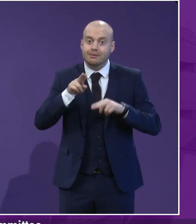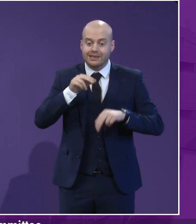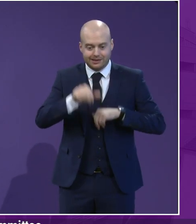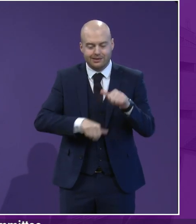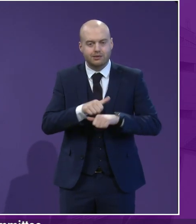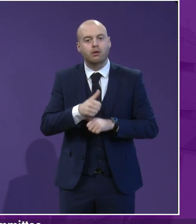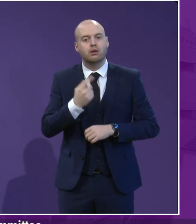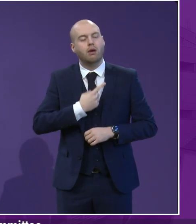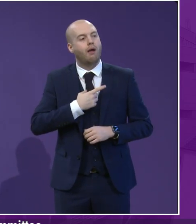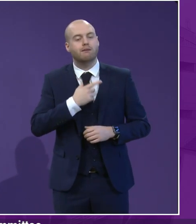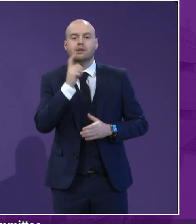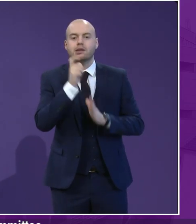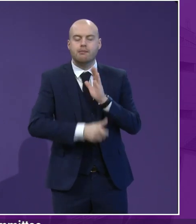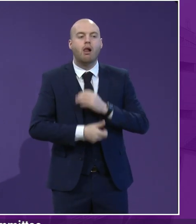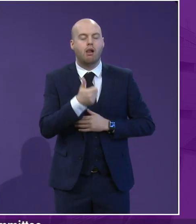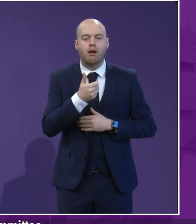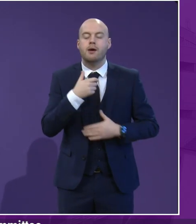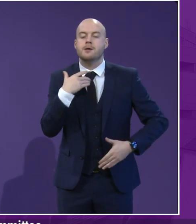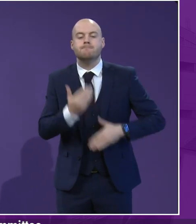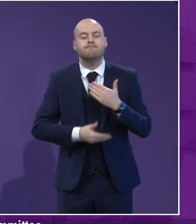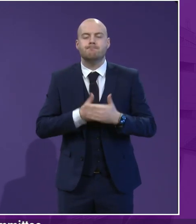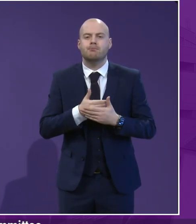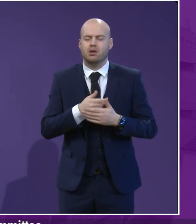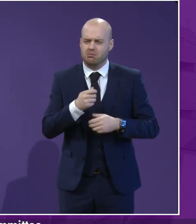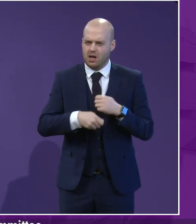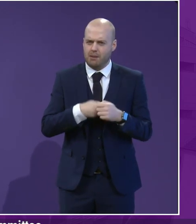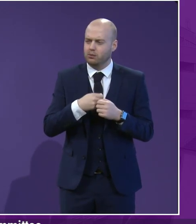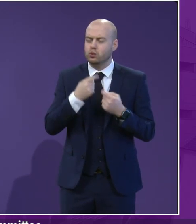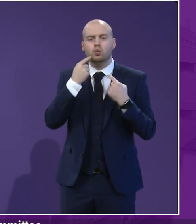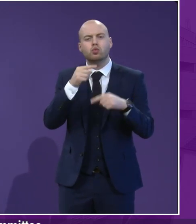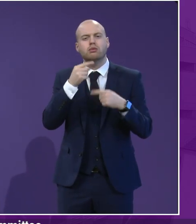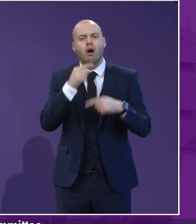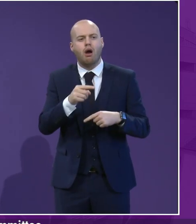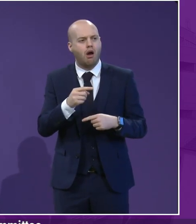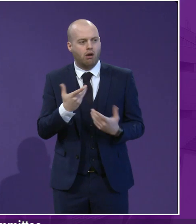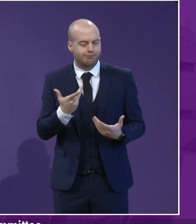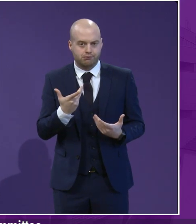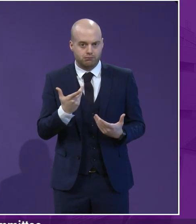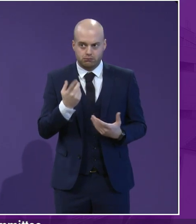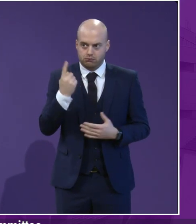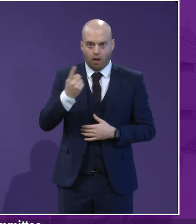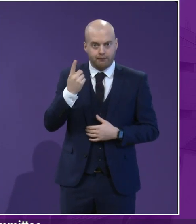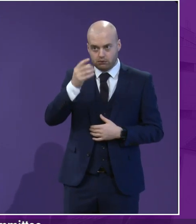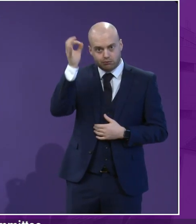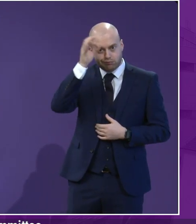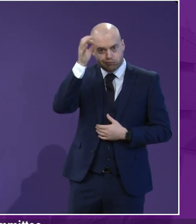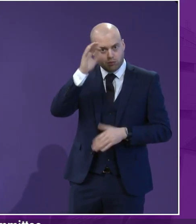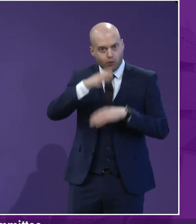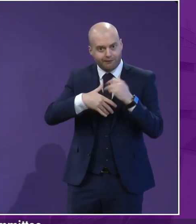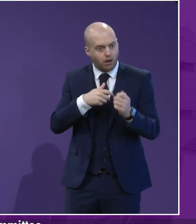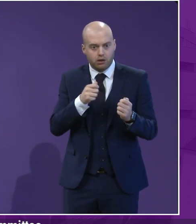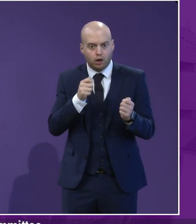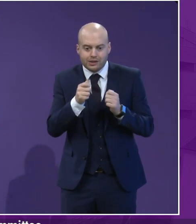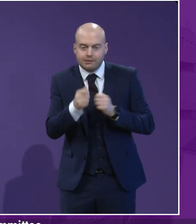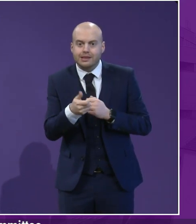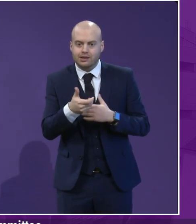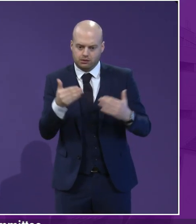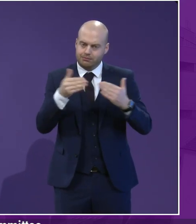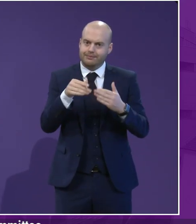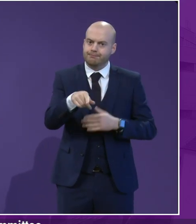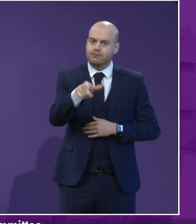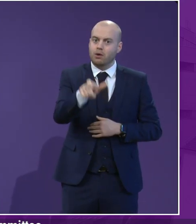are those adjustments working. I think sometimes we hear on the helpline that although a student has declared that they're disabled and has had an